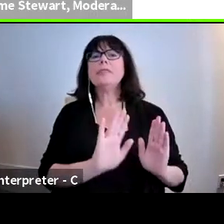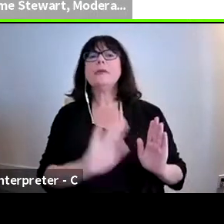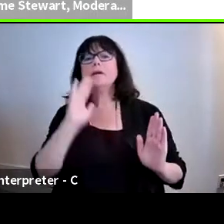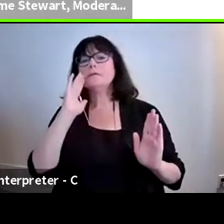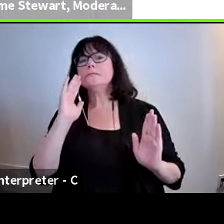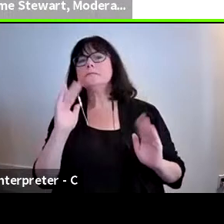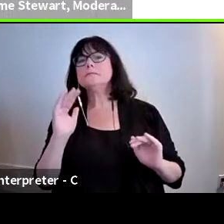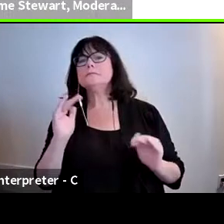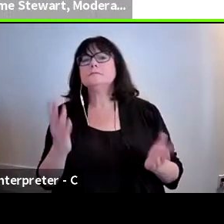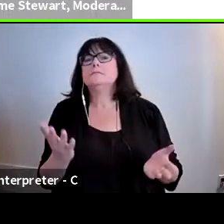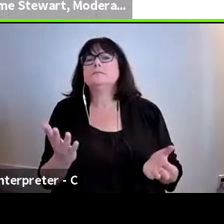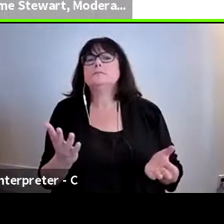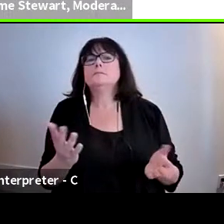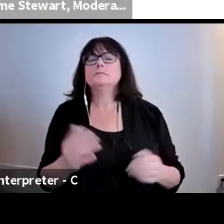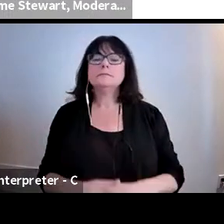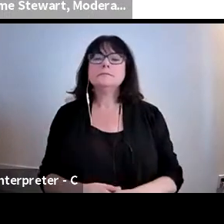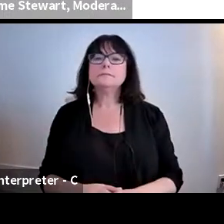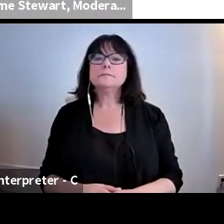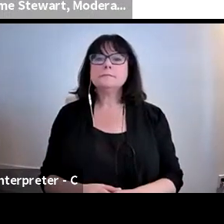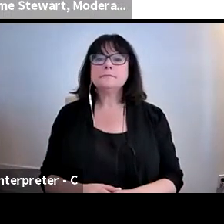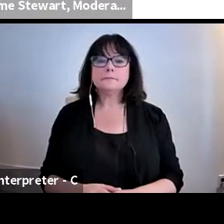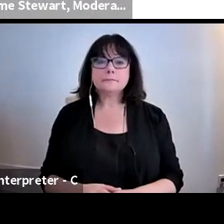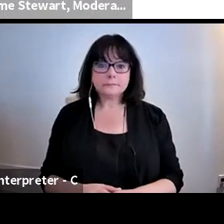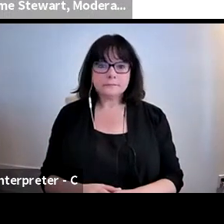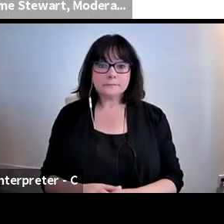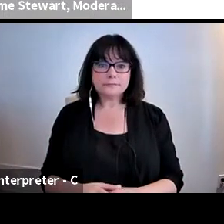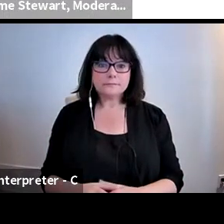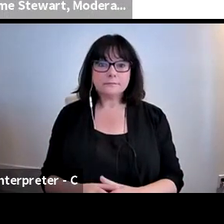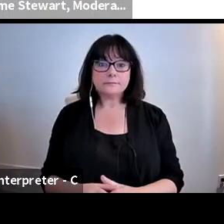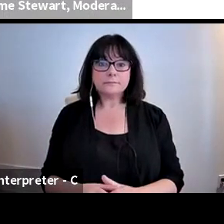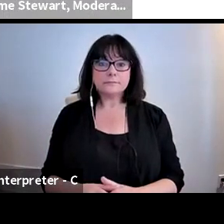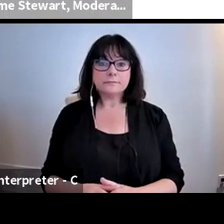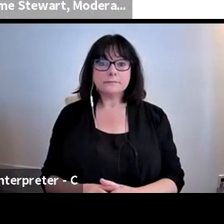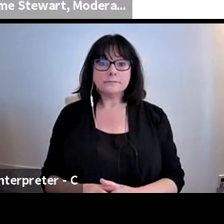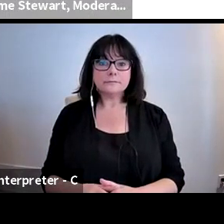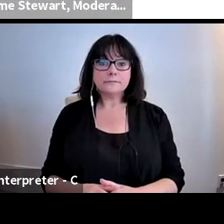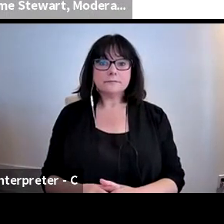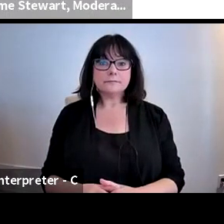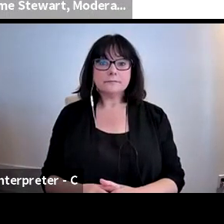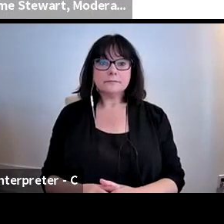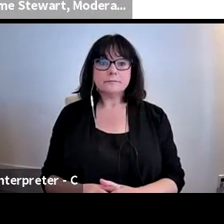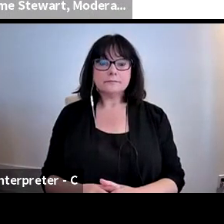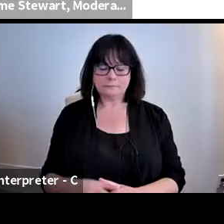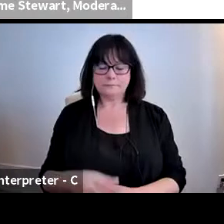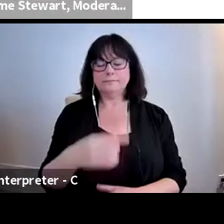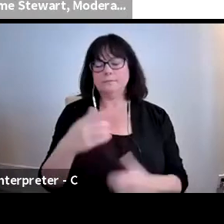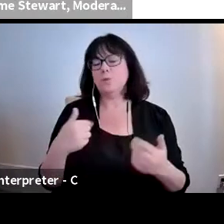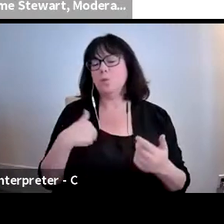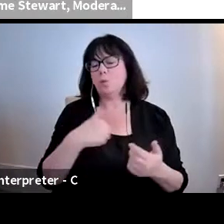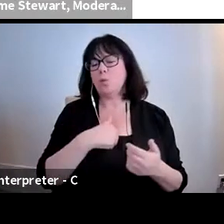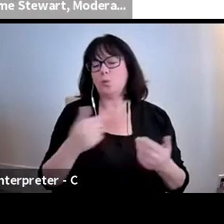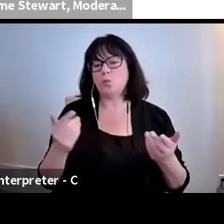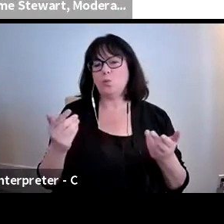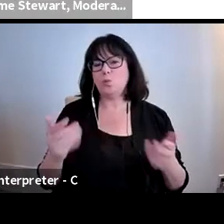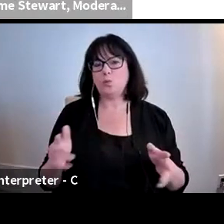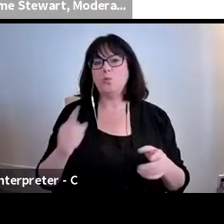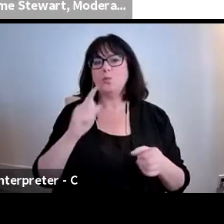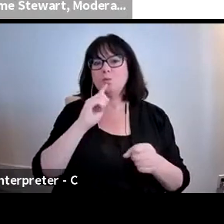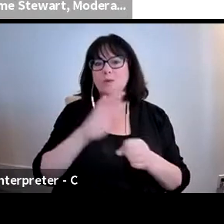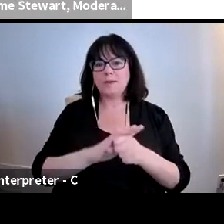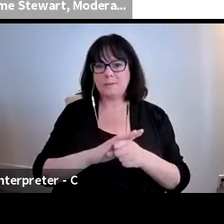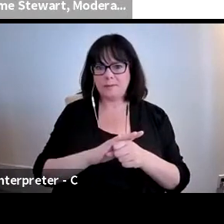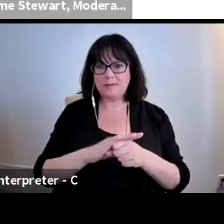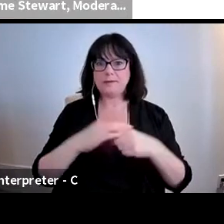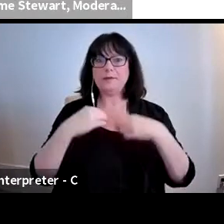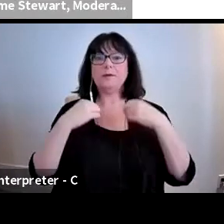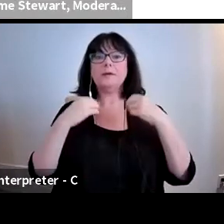be. So we made a commitment that for the fall, while the majority of courses are